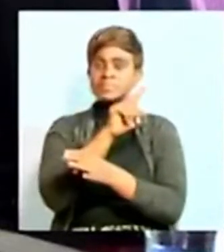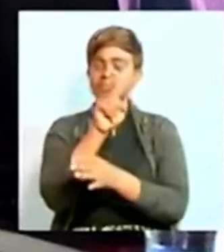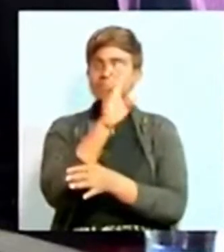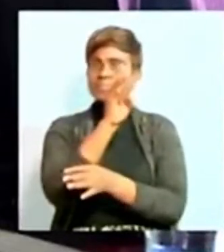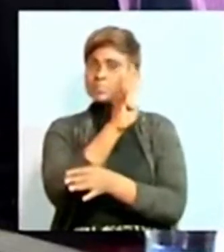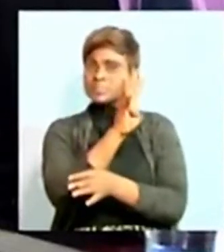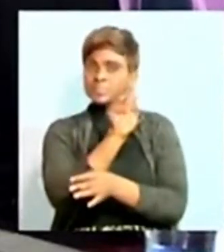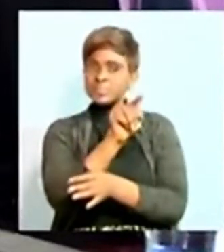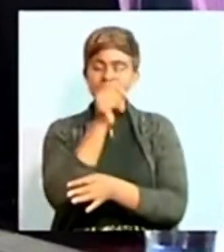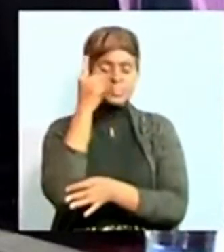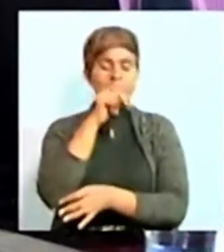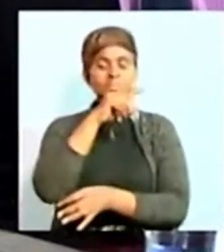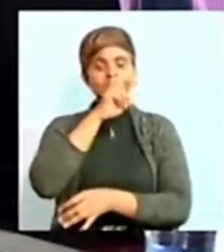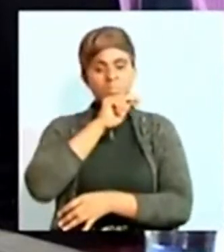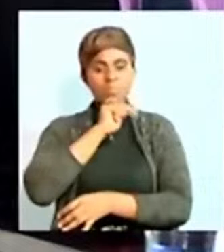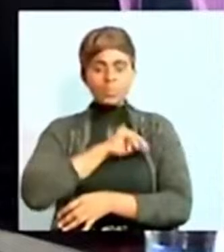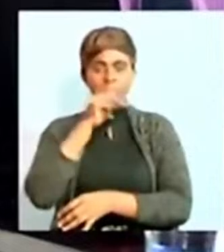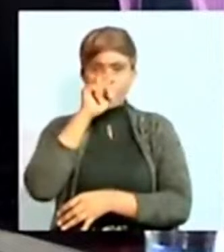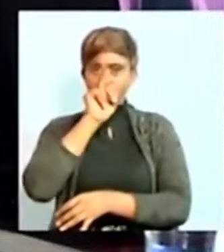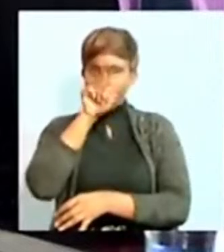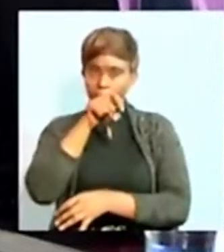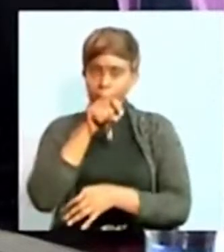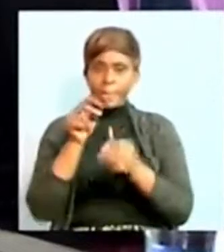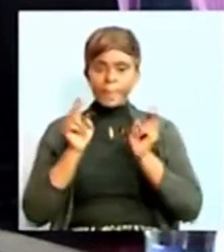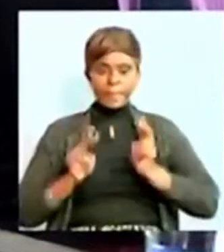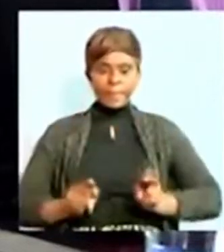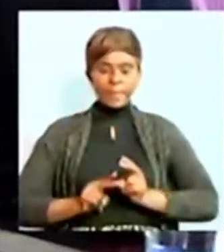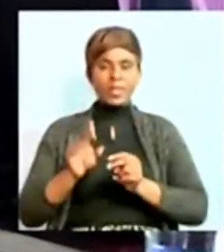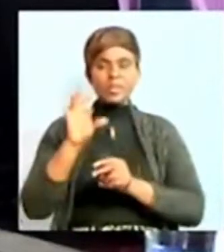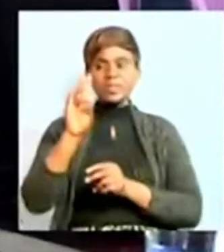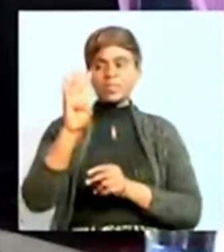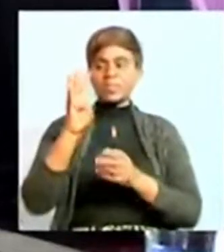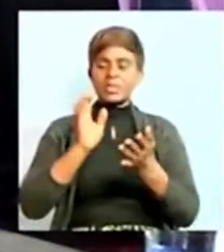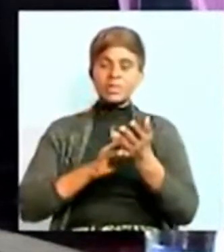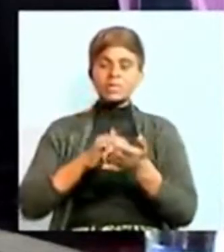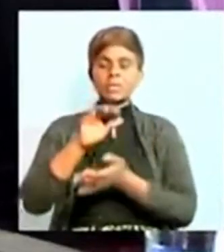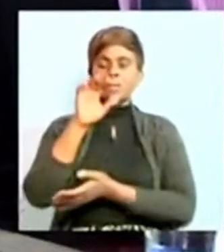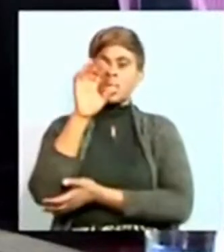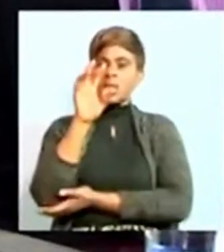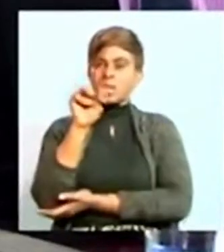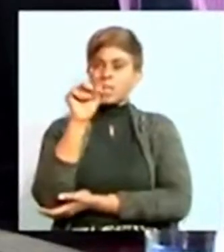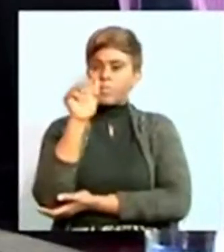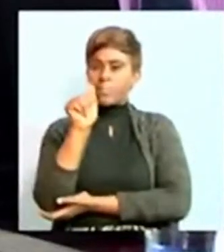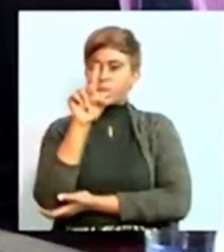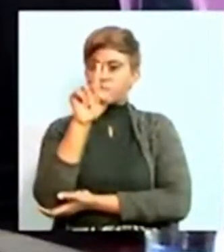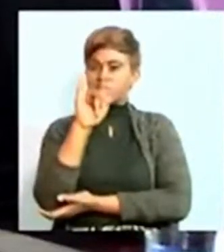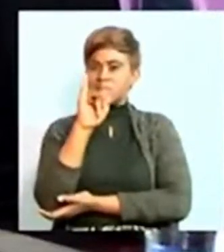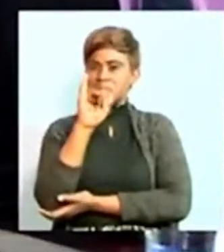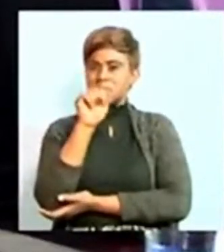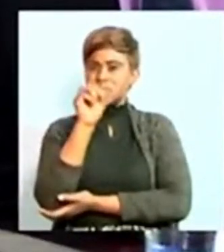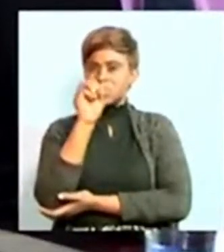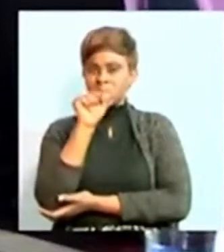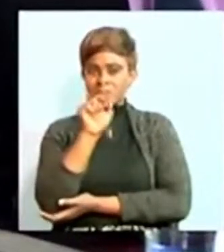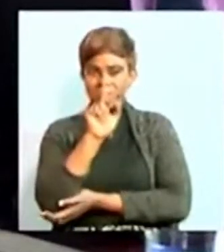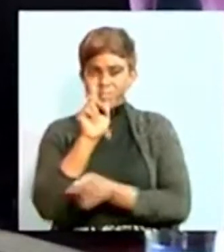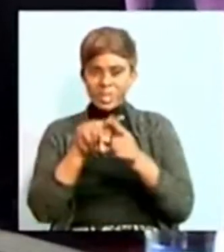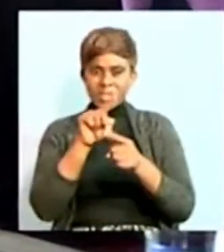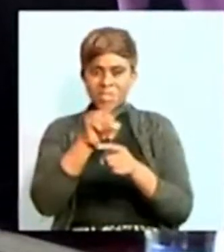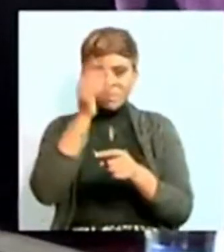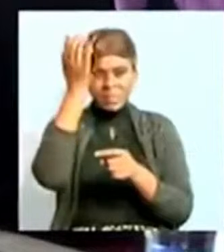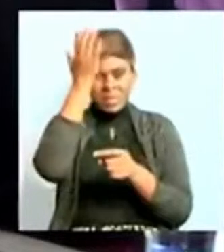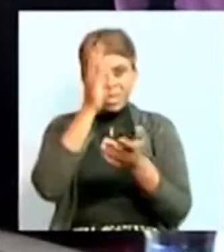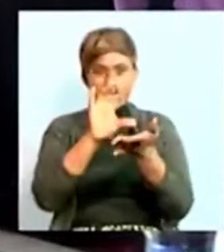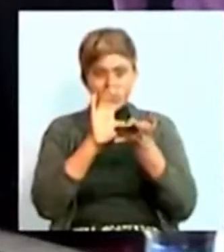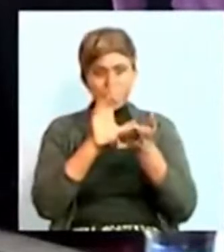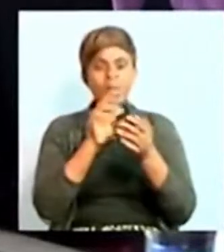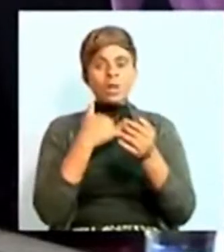164,000 was for NIMA, 74,000 was Matson, and Zulao, it was not a debt but they are